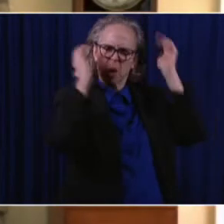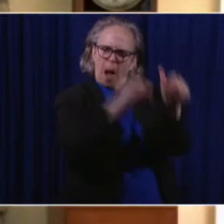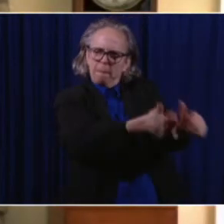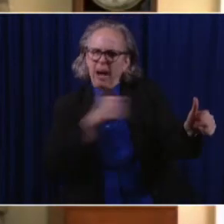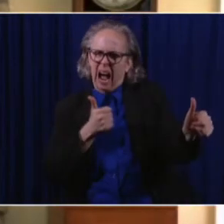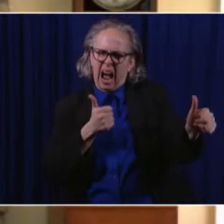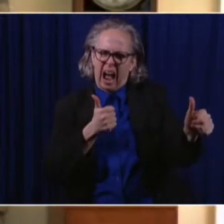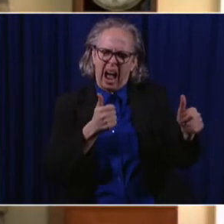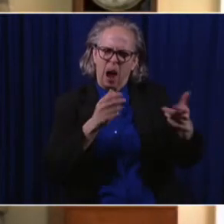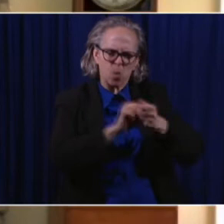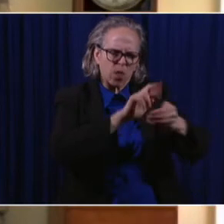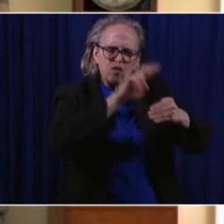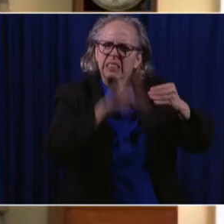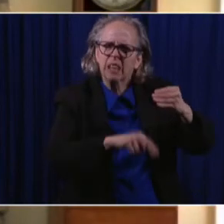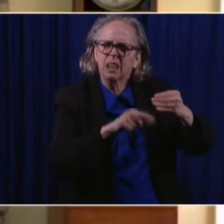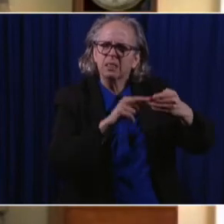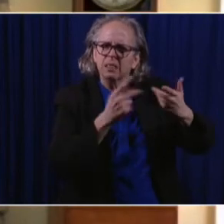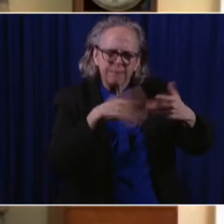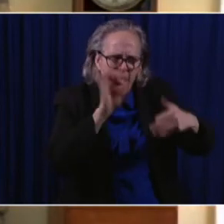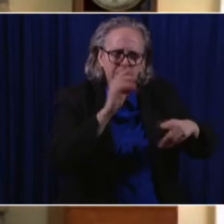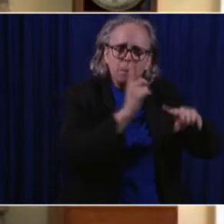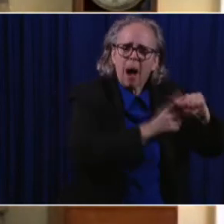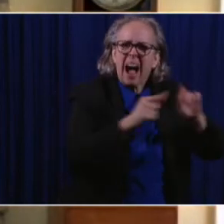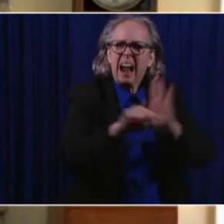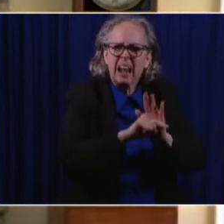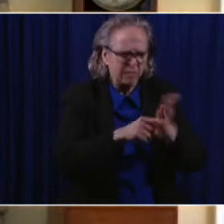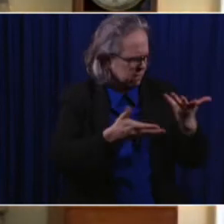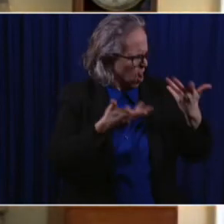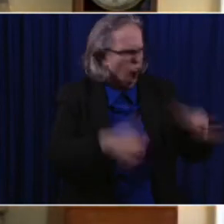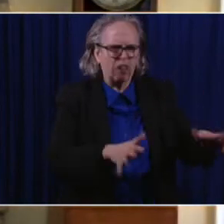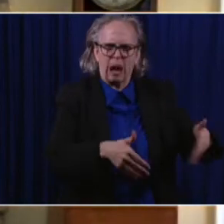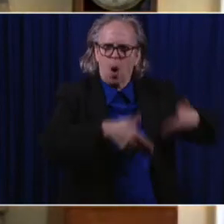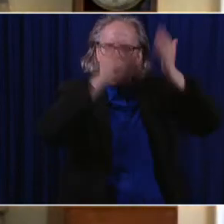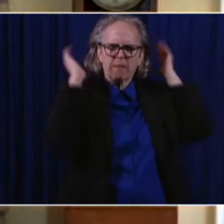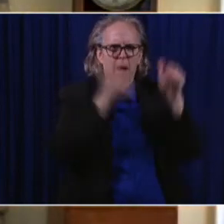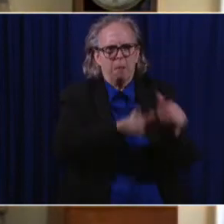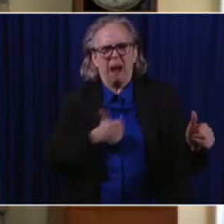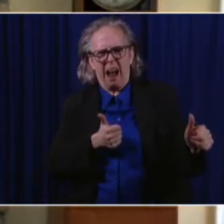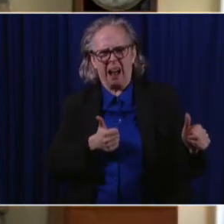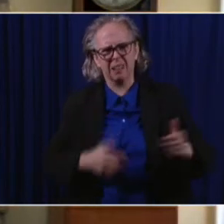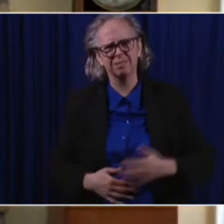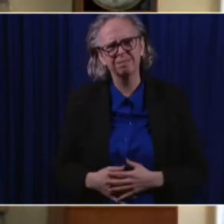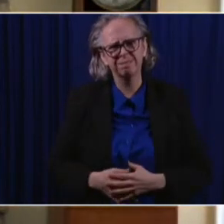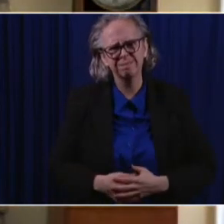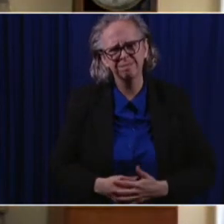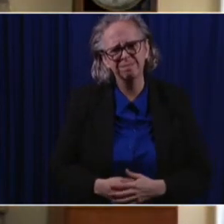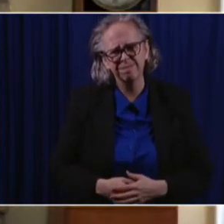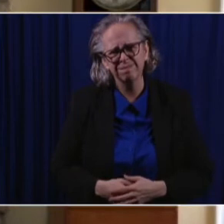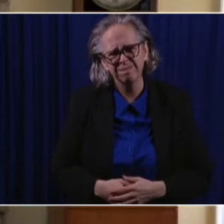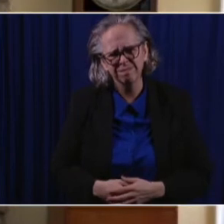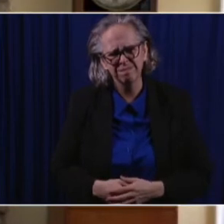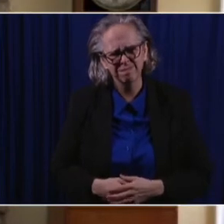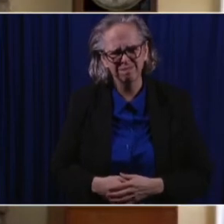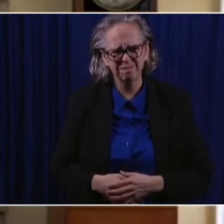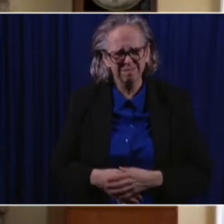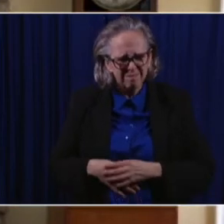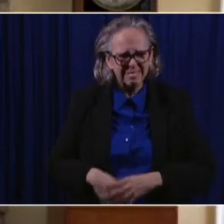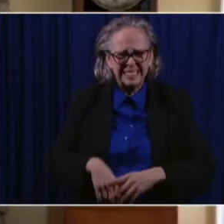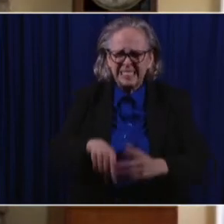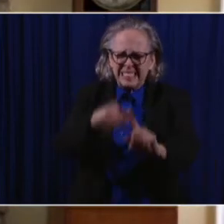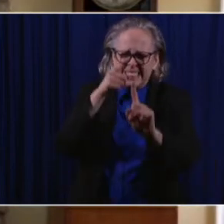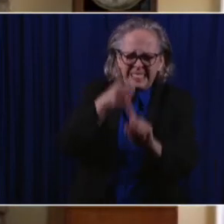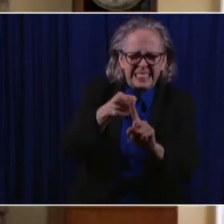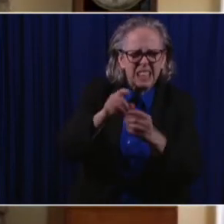going on, and once I explain it, you're not going to know exactly what the number is, but the number is